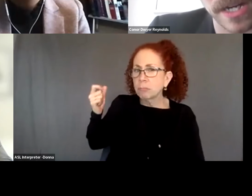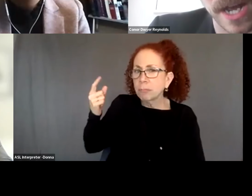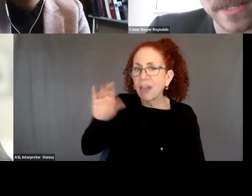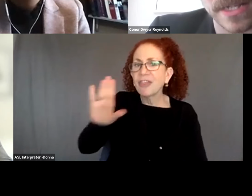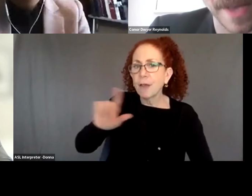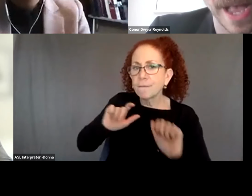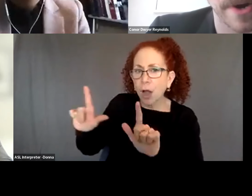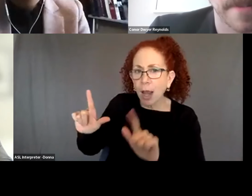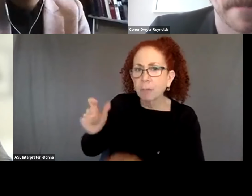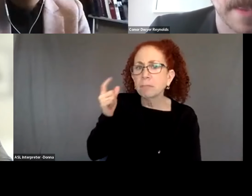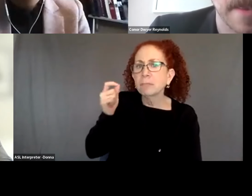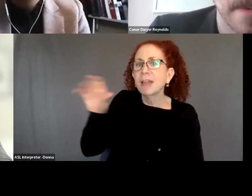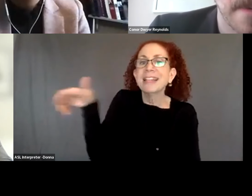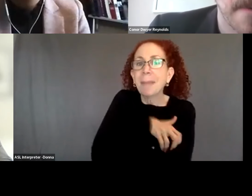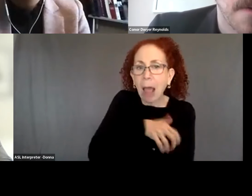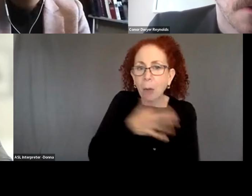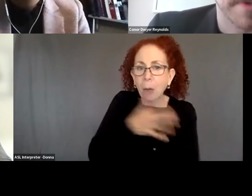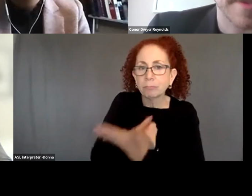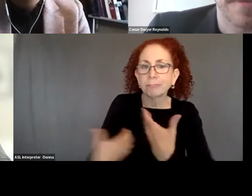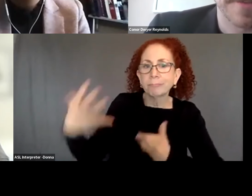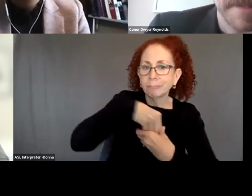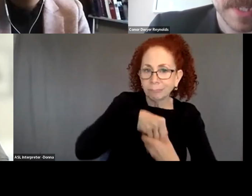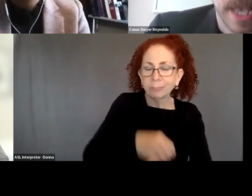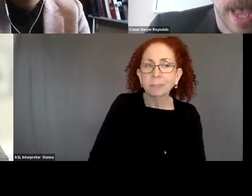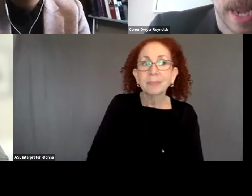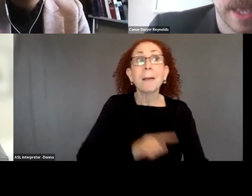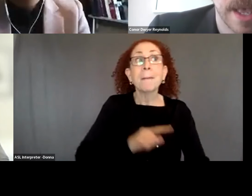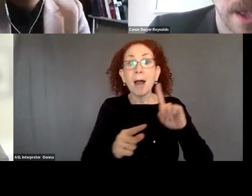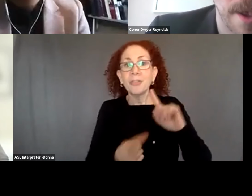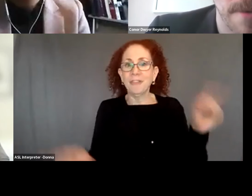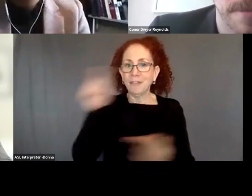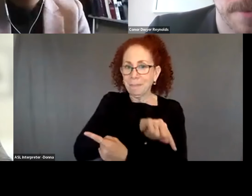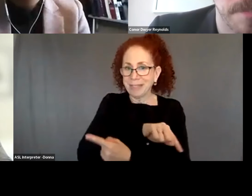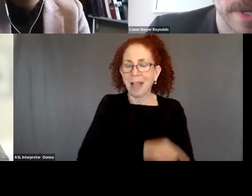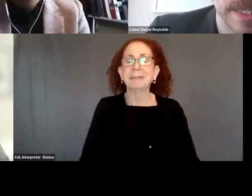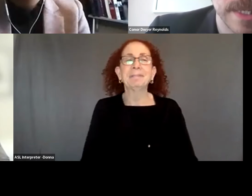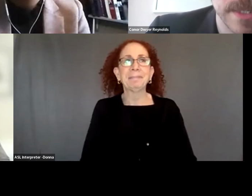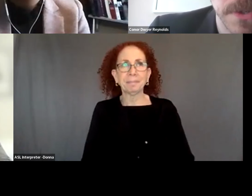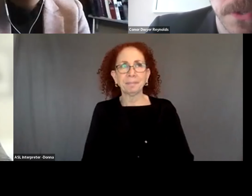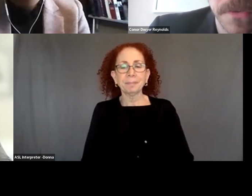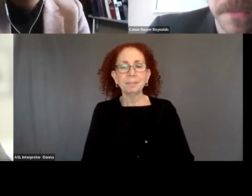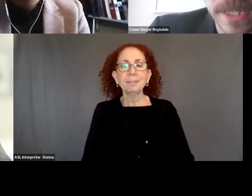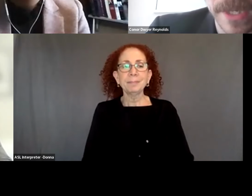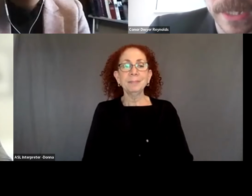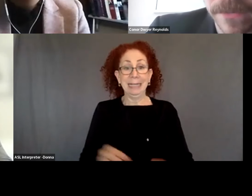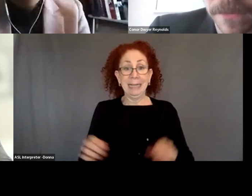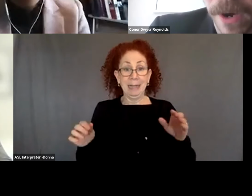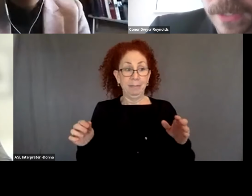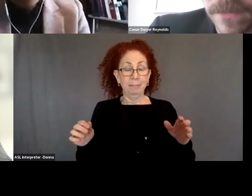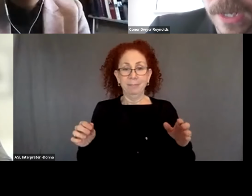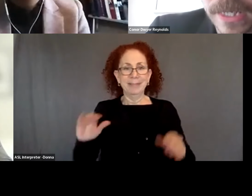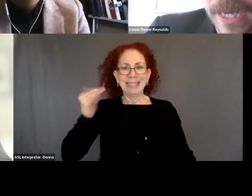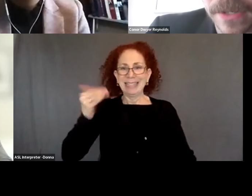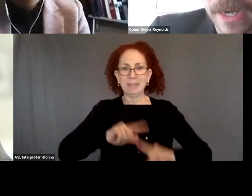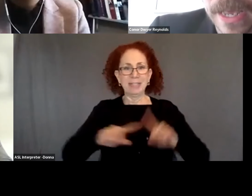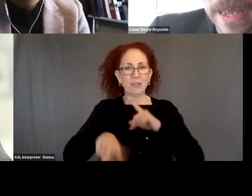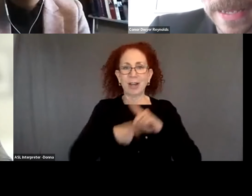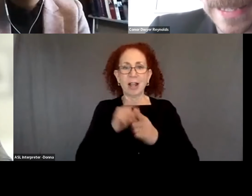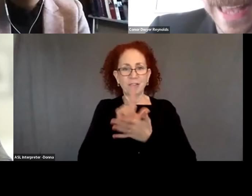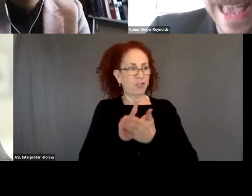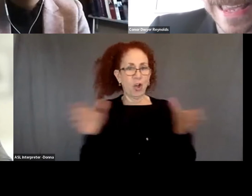and recognizing its power. But the flip side of bringing these two seemingly different parts of law